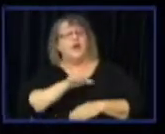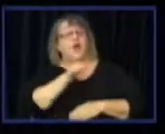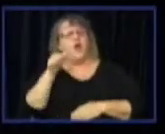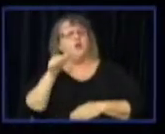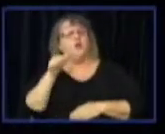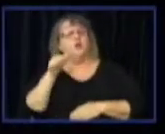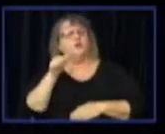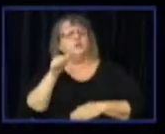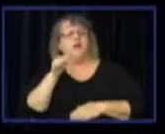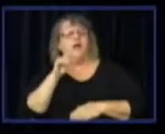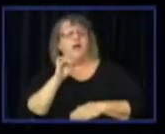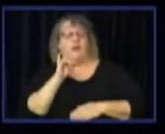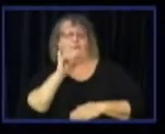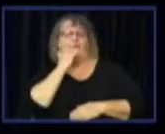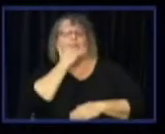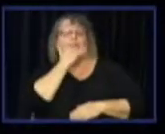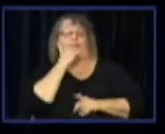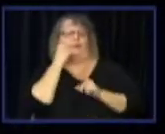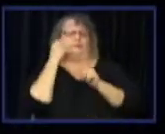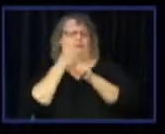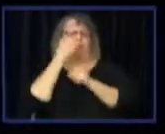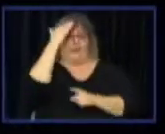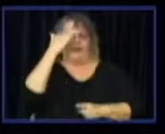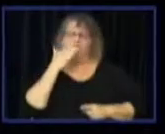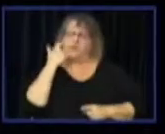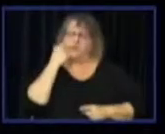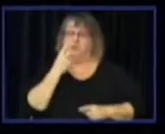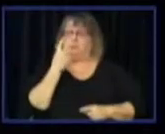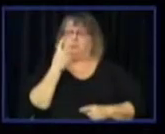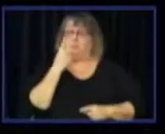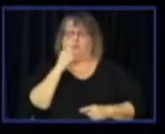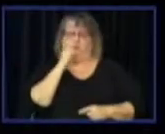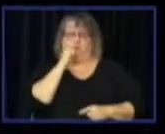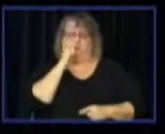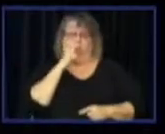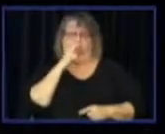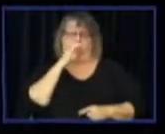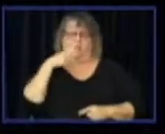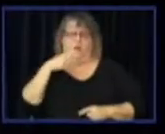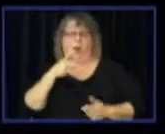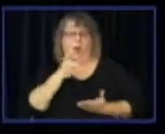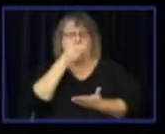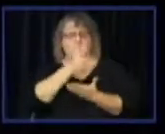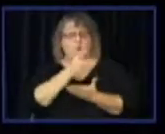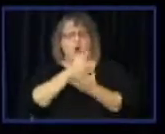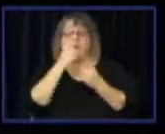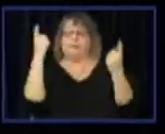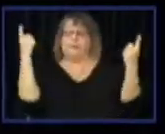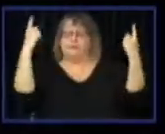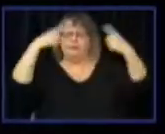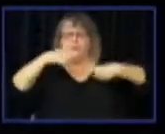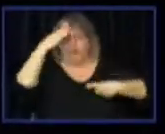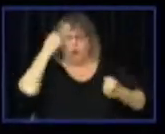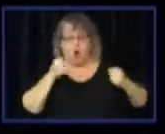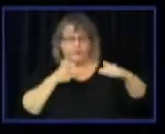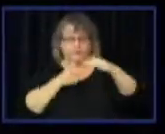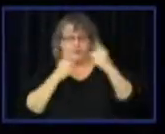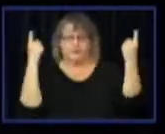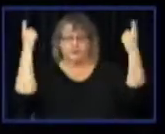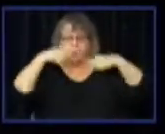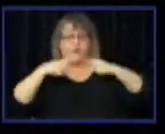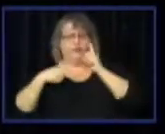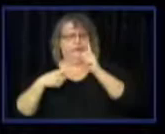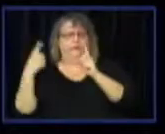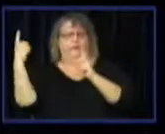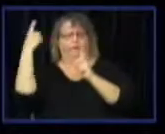being struck accidentally. I've had patients even recently, 2 of them had the parking gates land on their head,